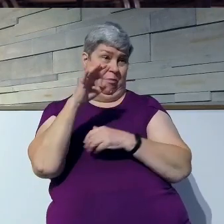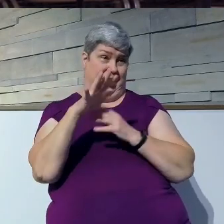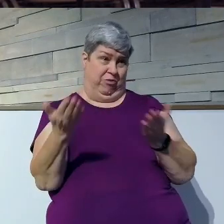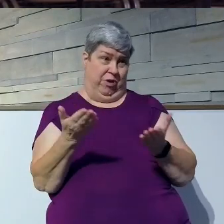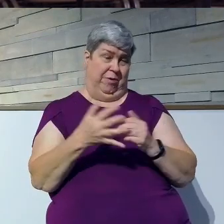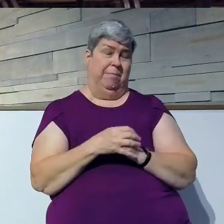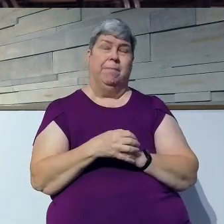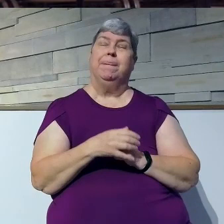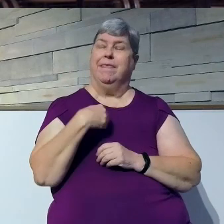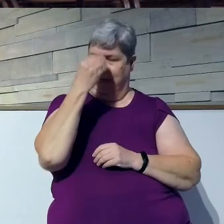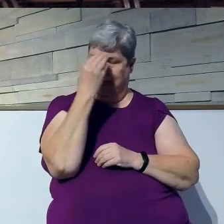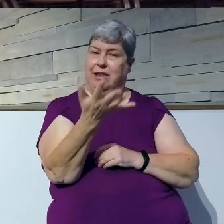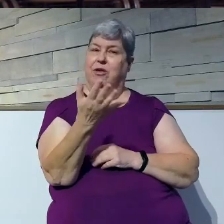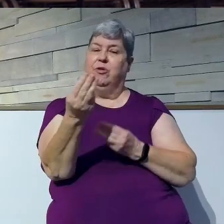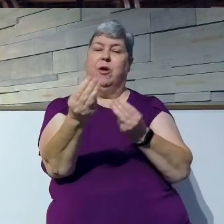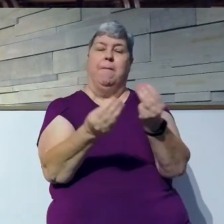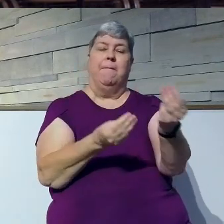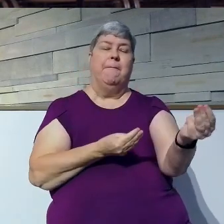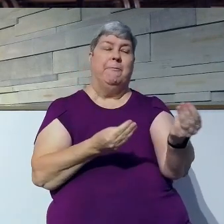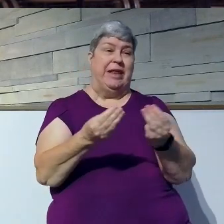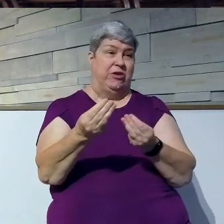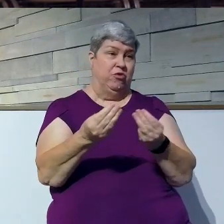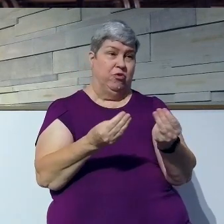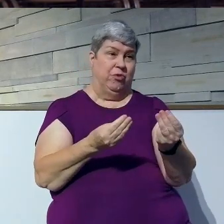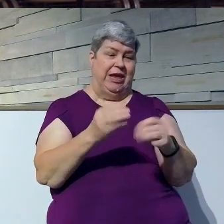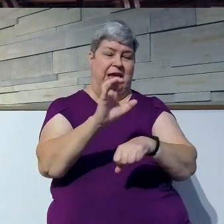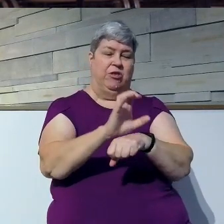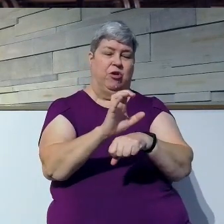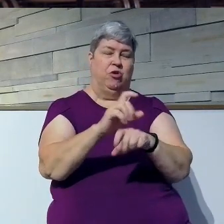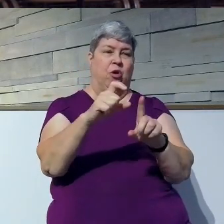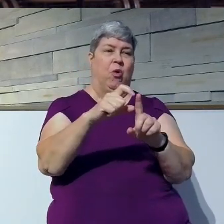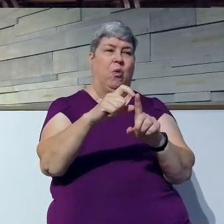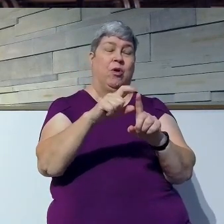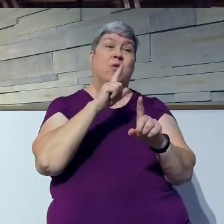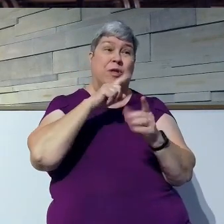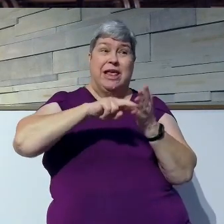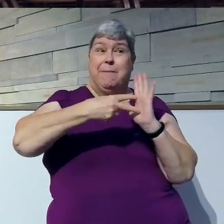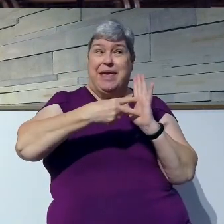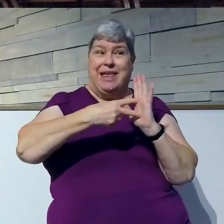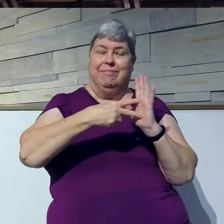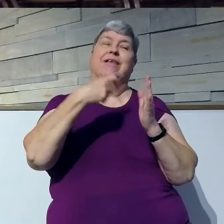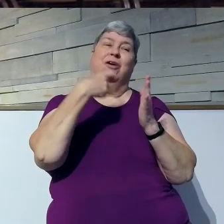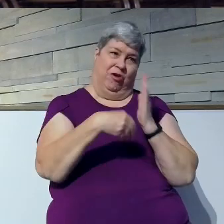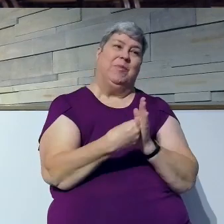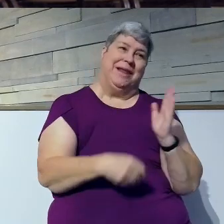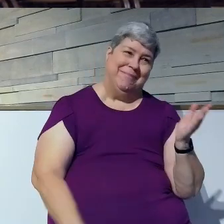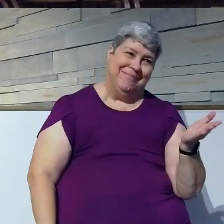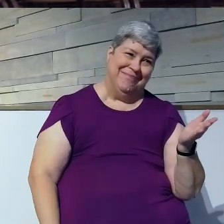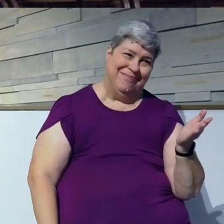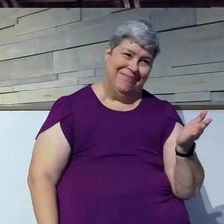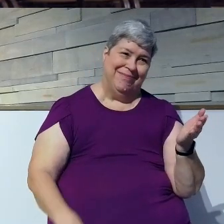here, I told you that ministry was a church code word that means it cost money, okay?